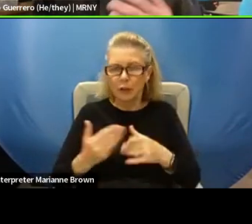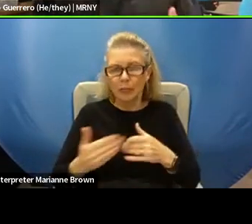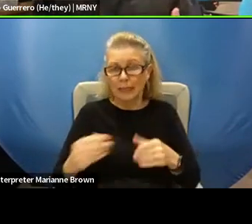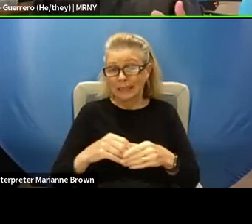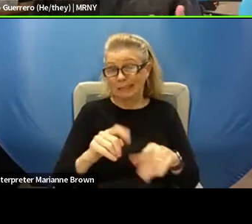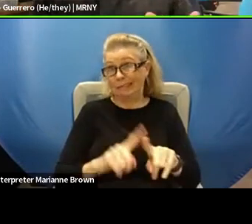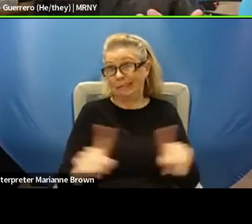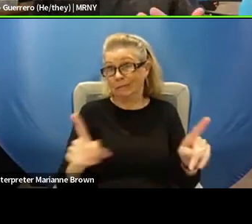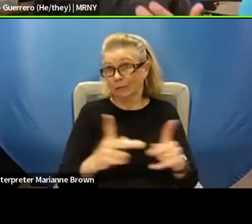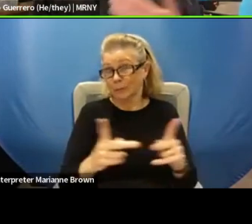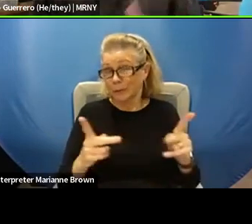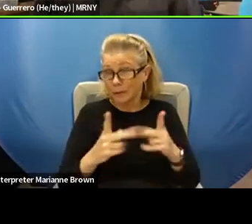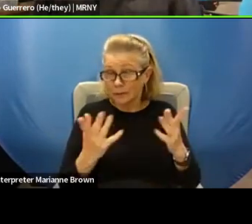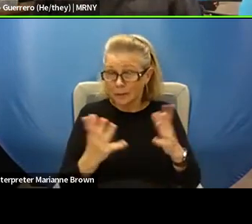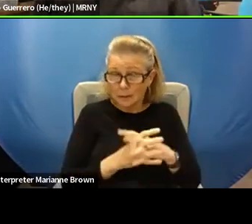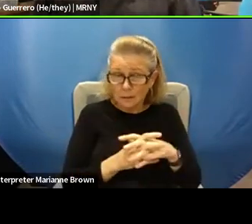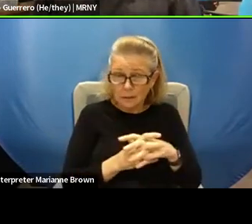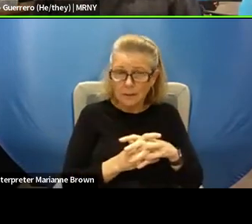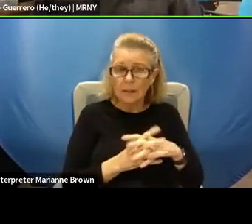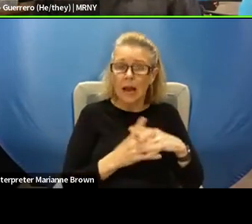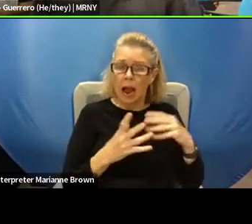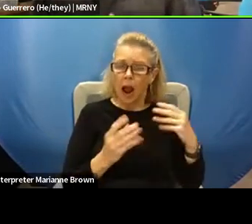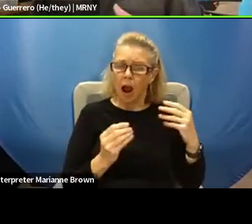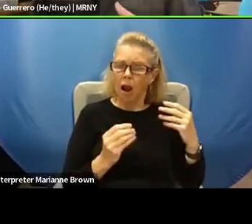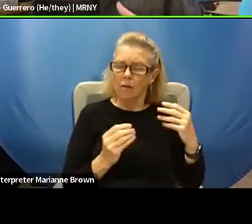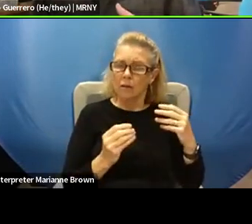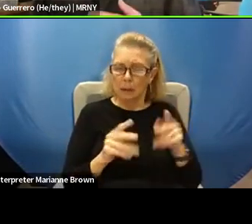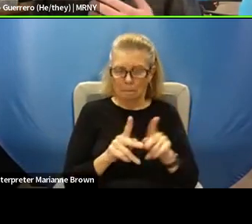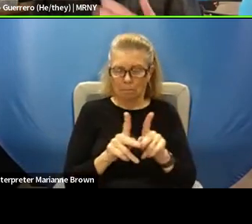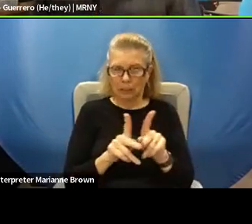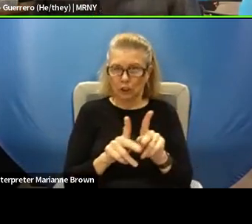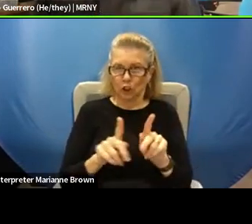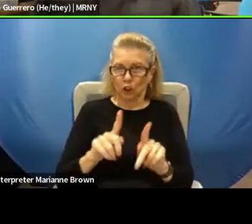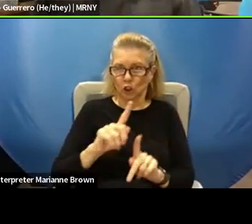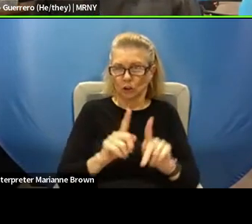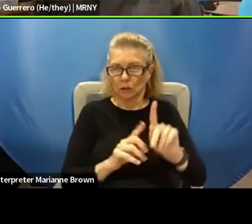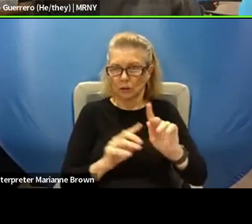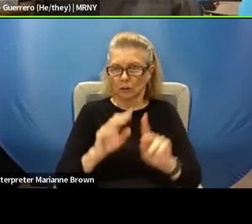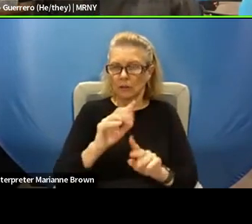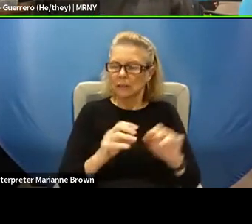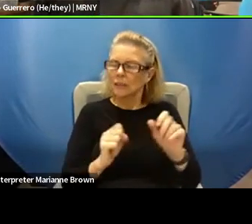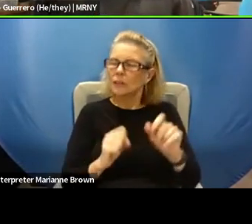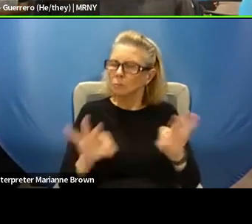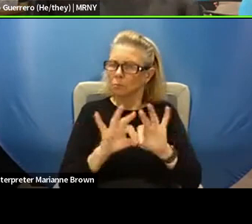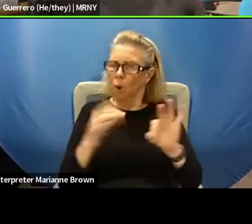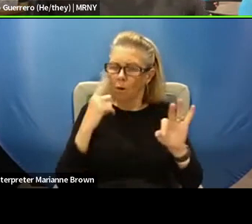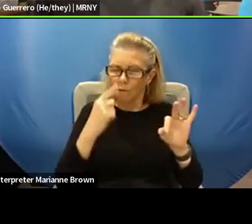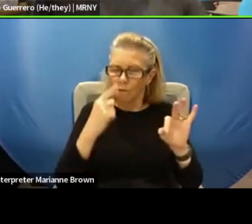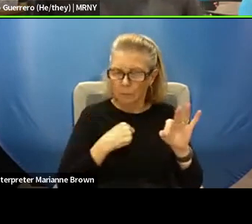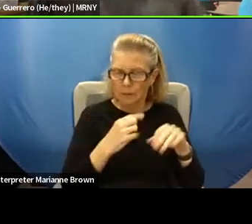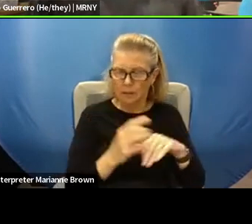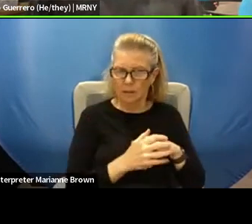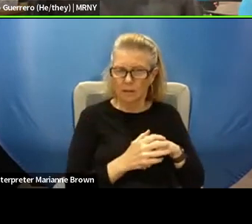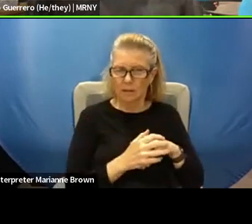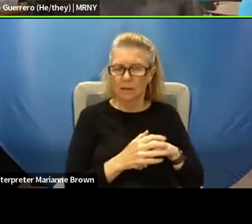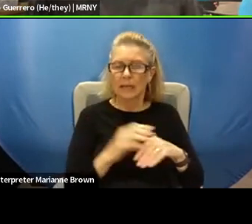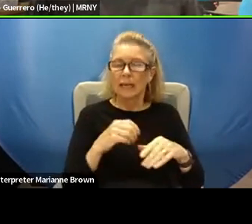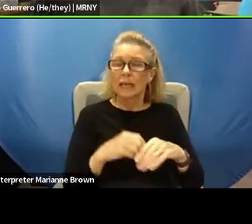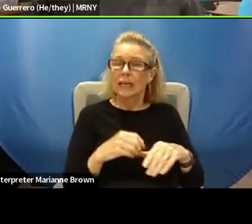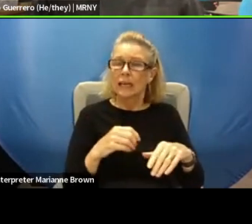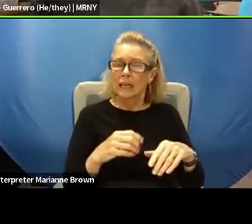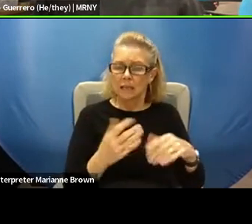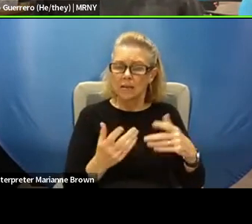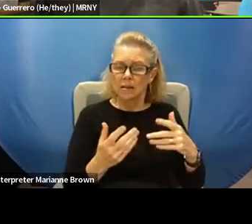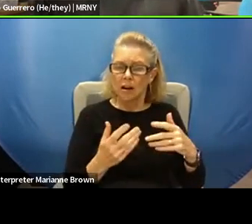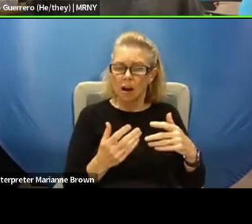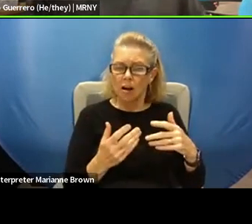and positionality is important for me. In a space, so I primarily organize with